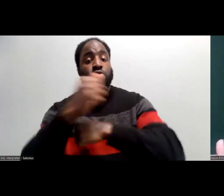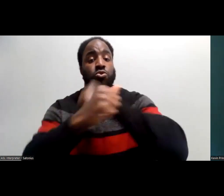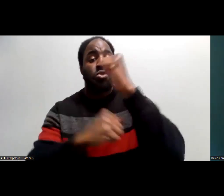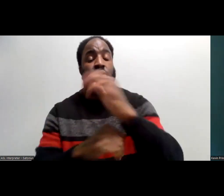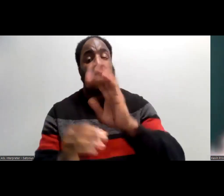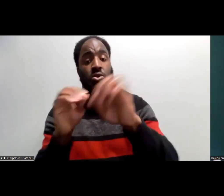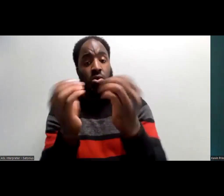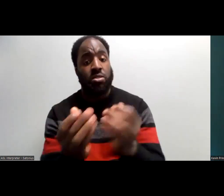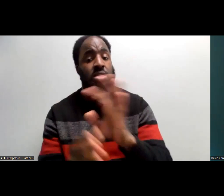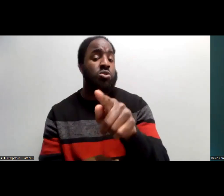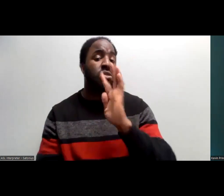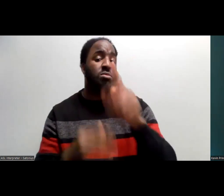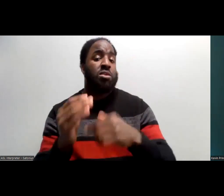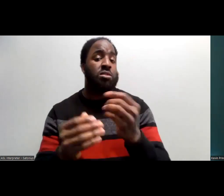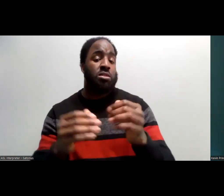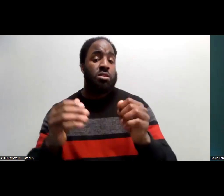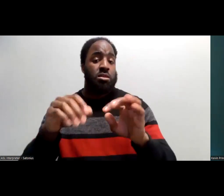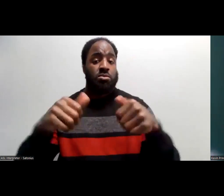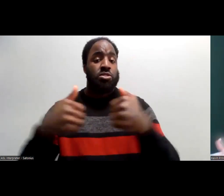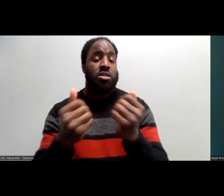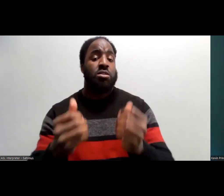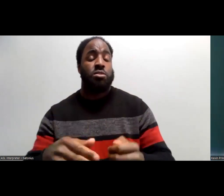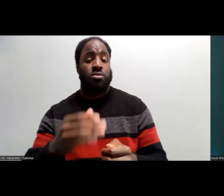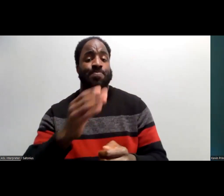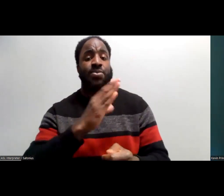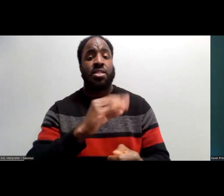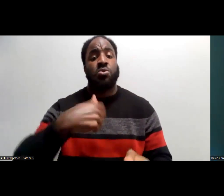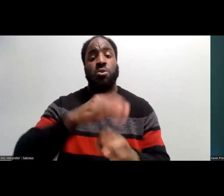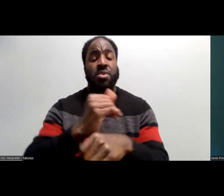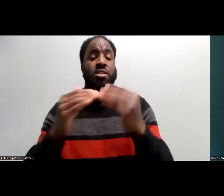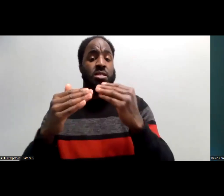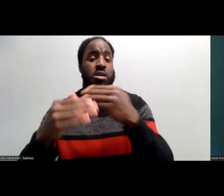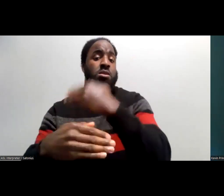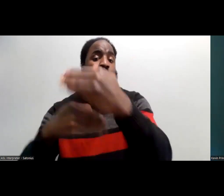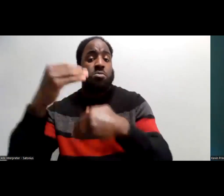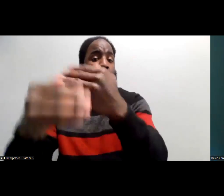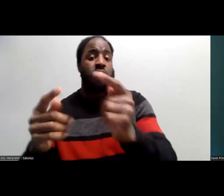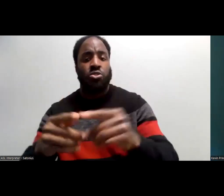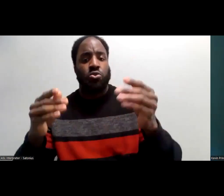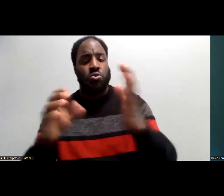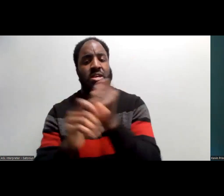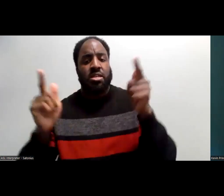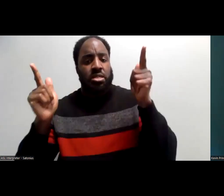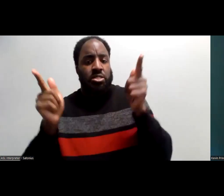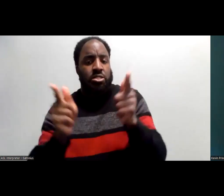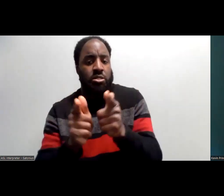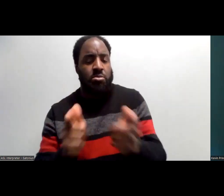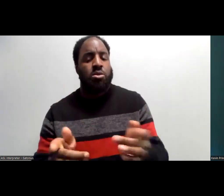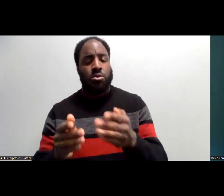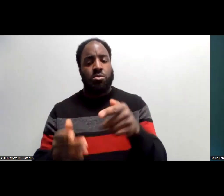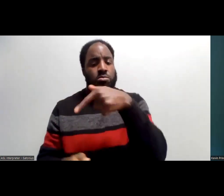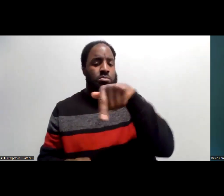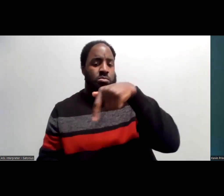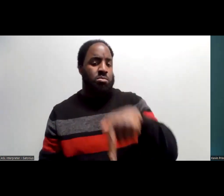about the challenge of so many initiatives, and we are making progress to narrowing some, and we're going to talk a little bit more about